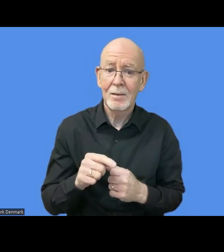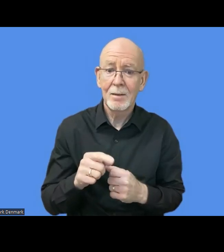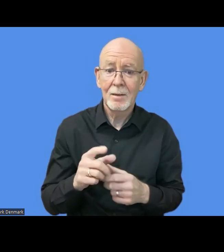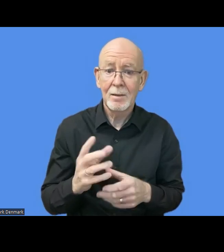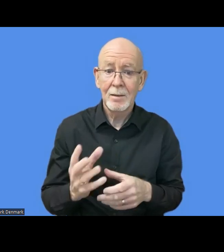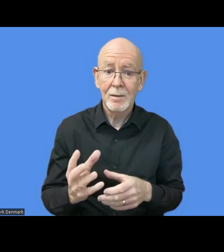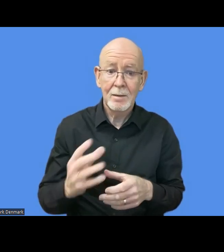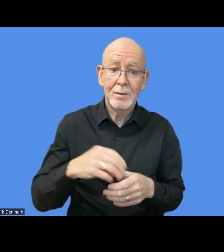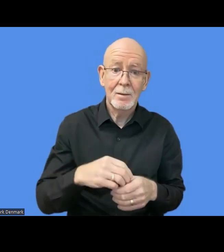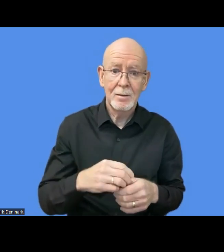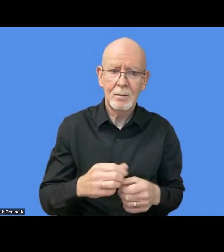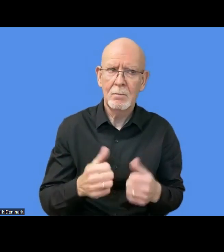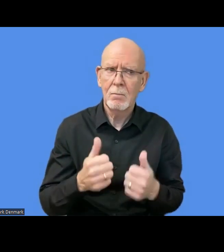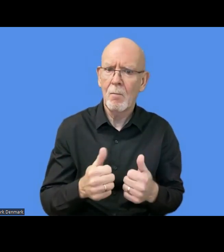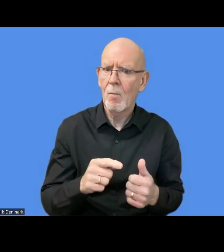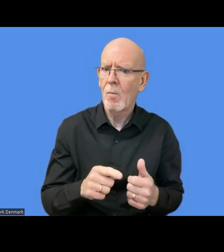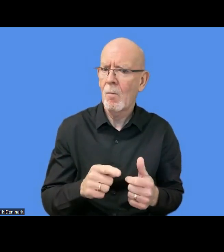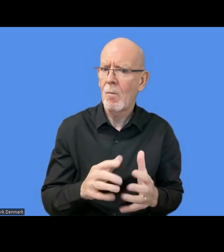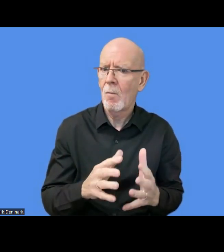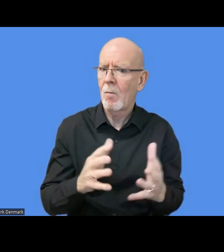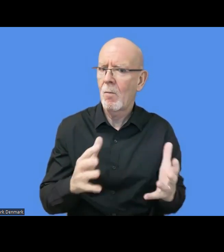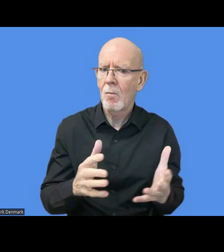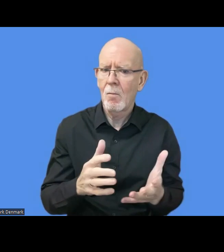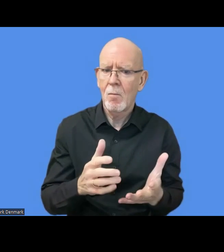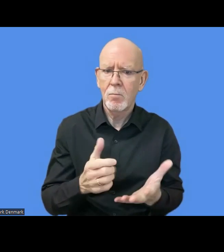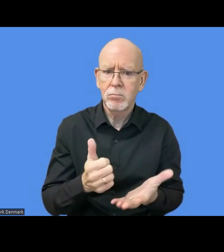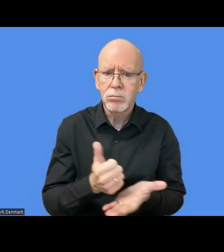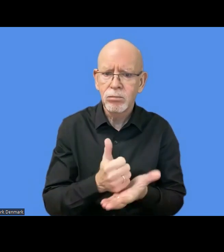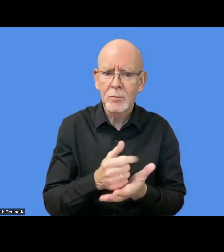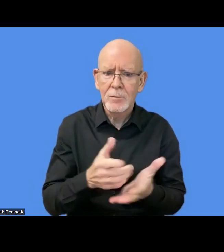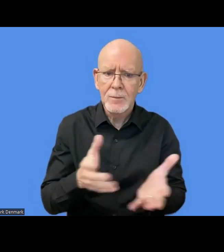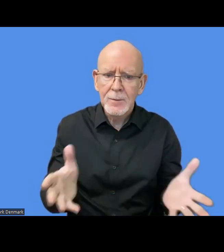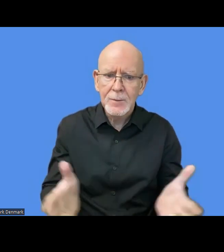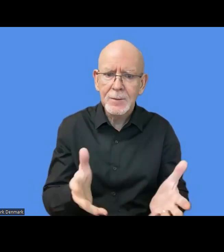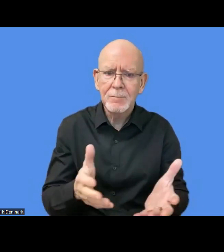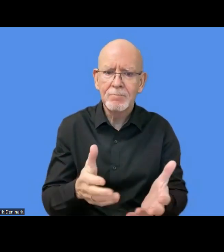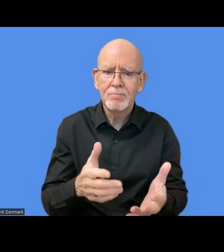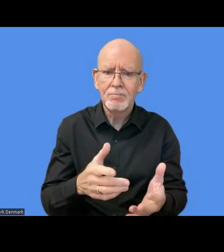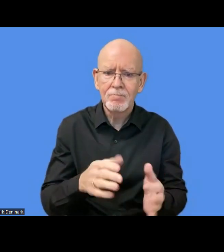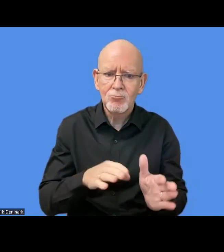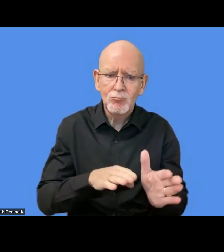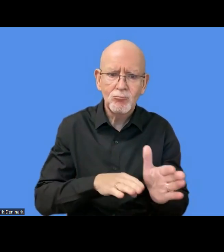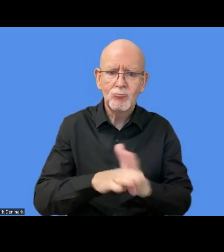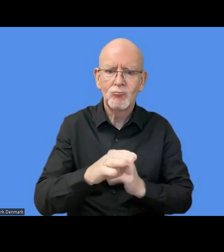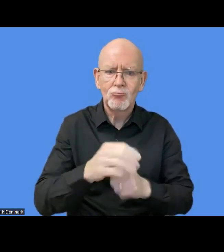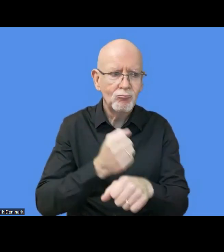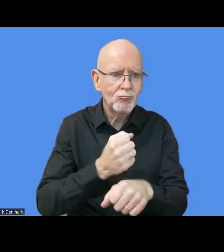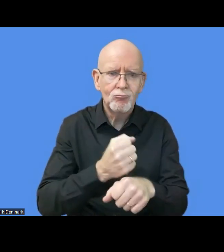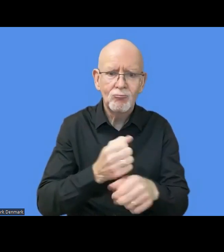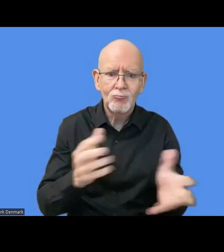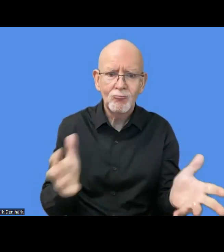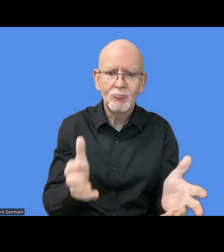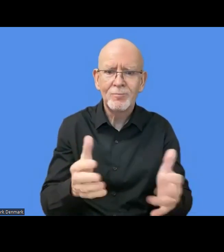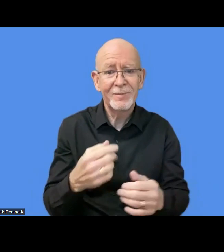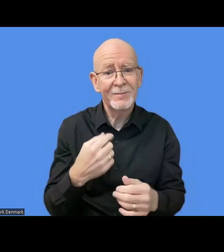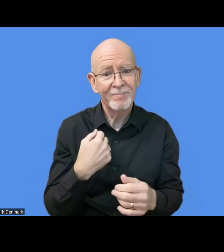around the world. And it's business that really understands system change and the need for key players, all of them,